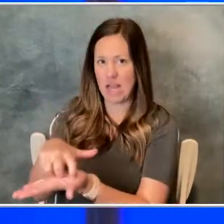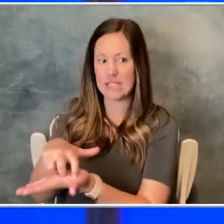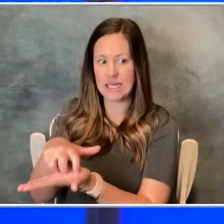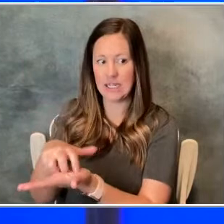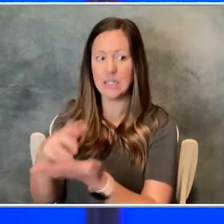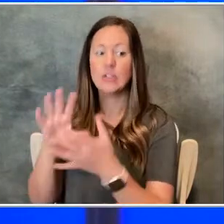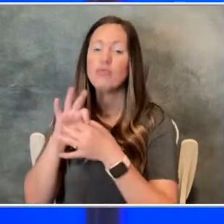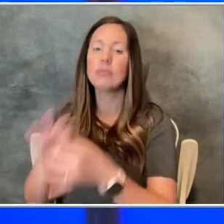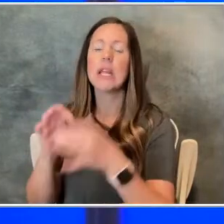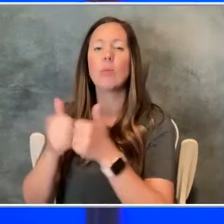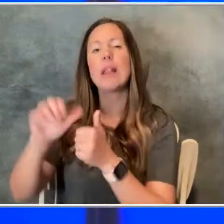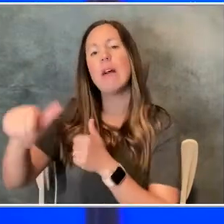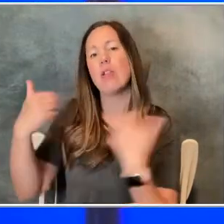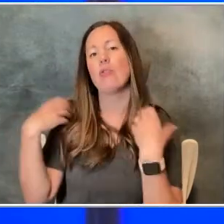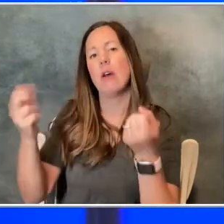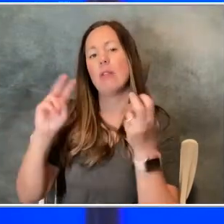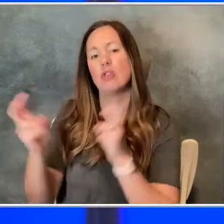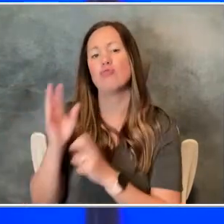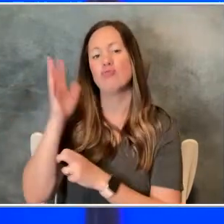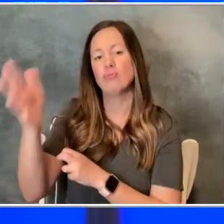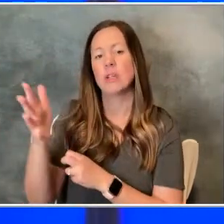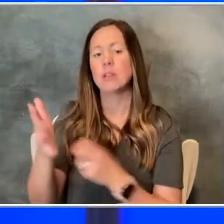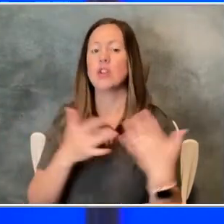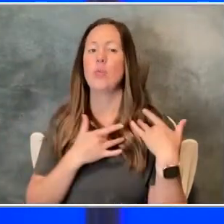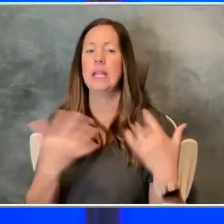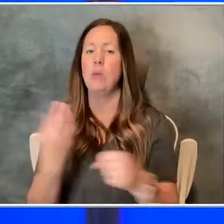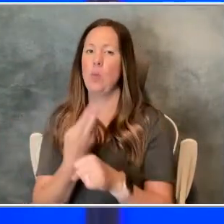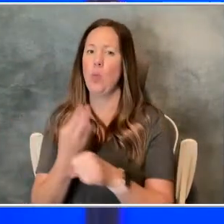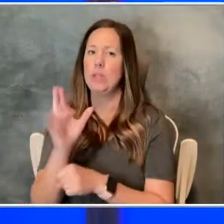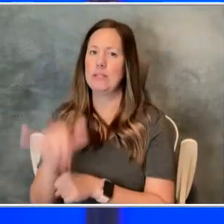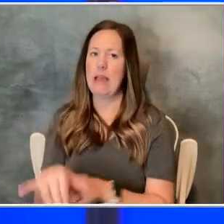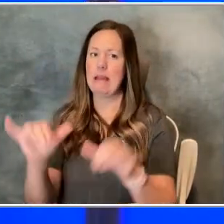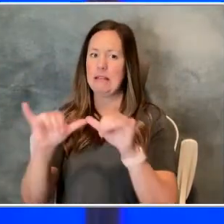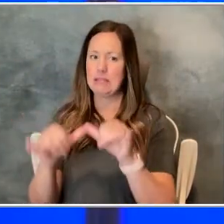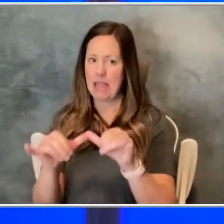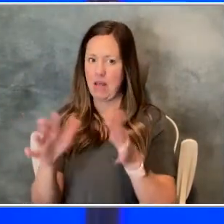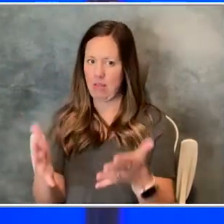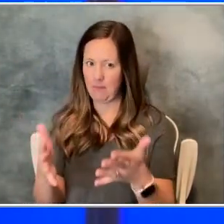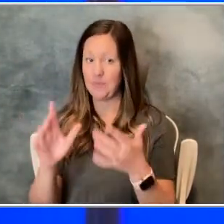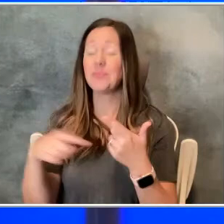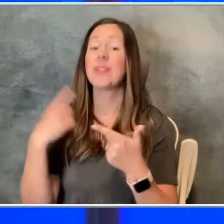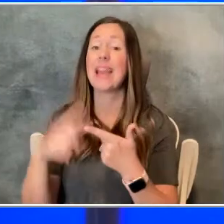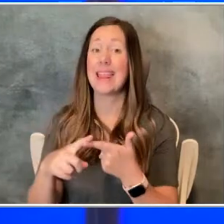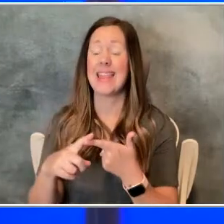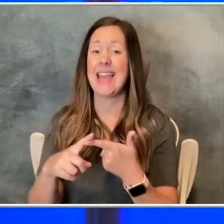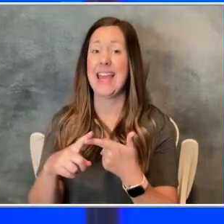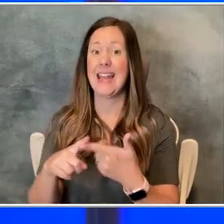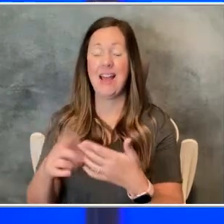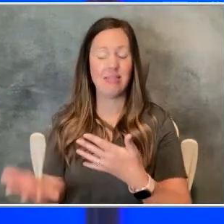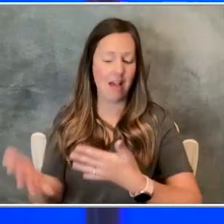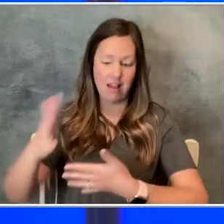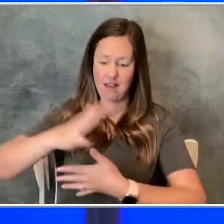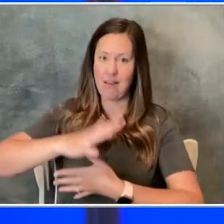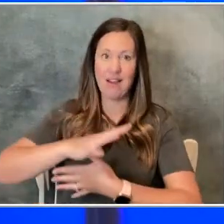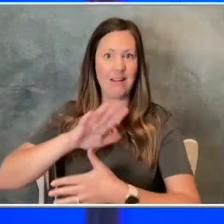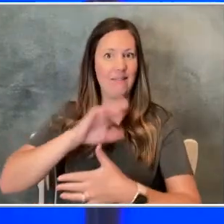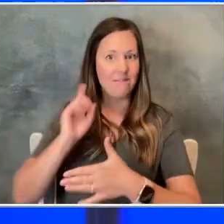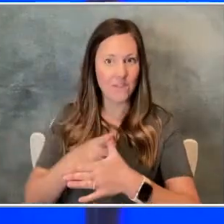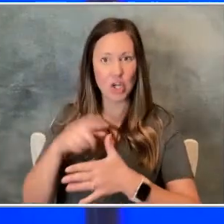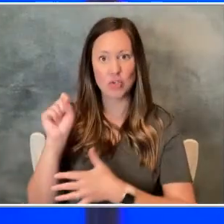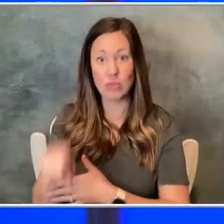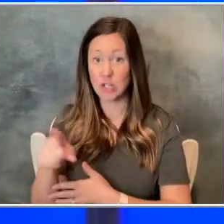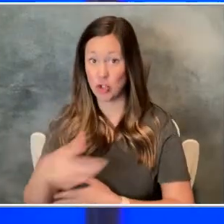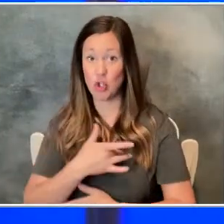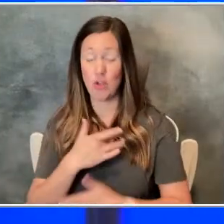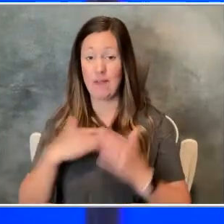mortality. So our group tends to use this phenotypic scale, as I mentioned, and the number one question on the scale is, do you feel fatigued